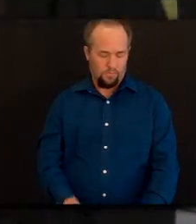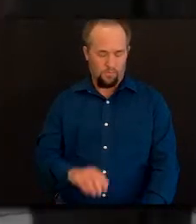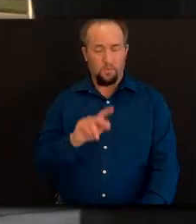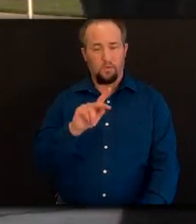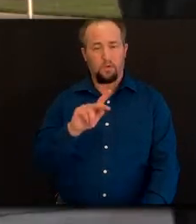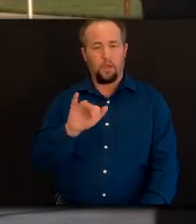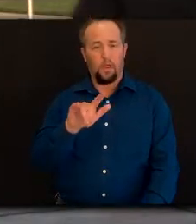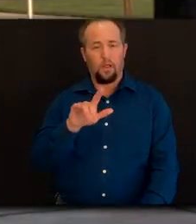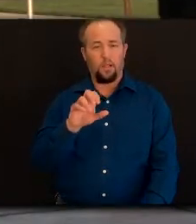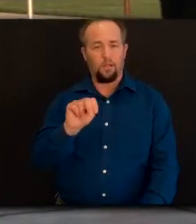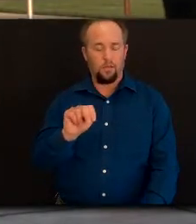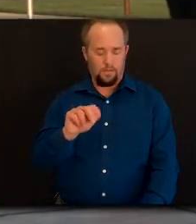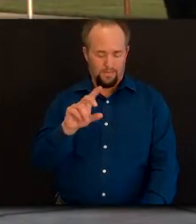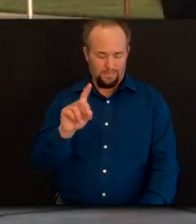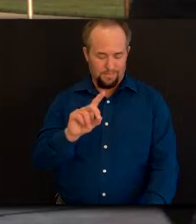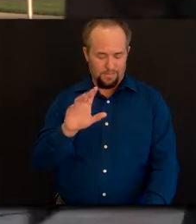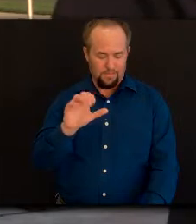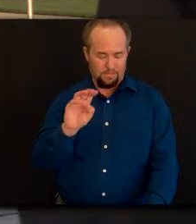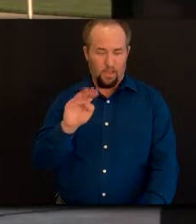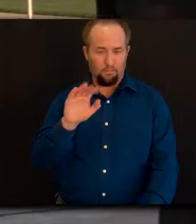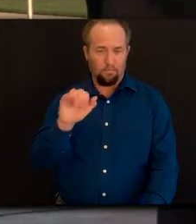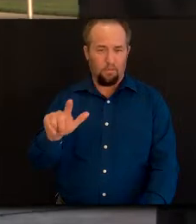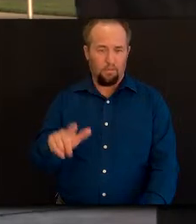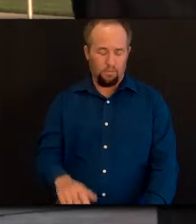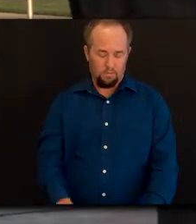Kylan D. Campbell.